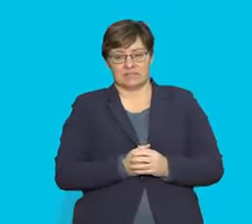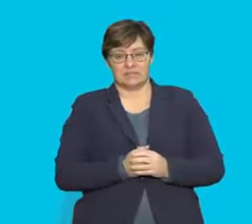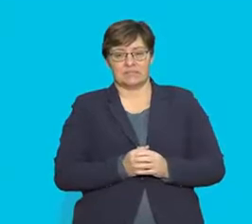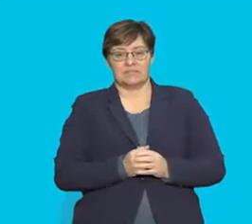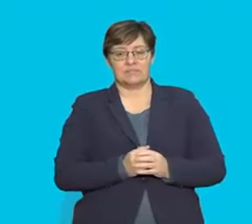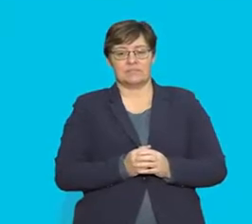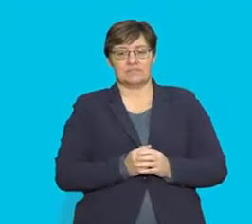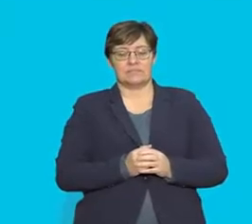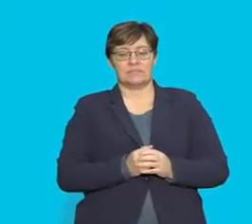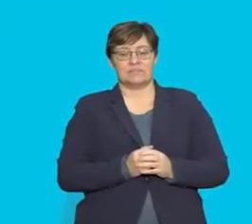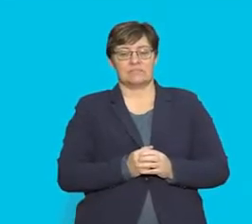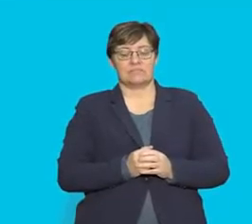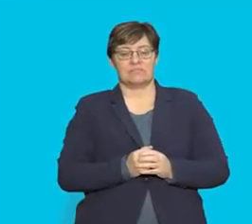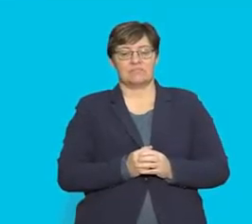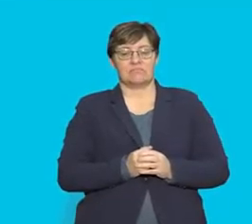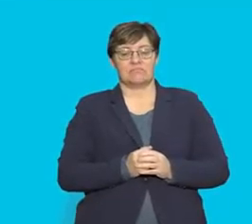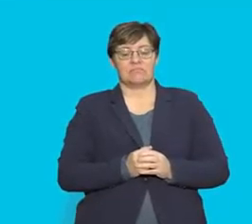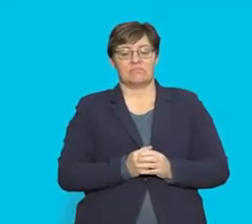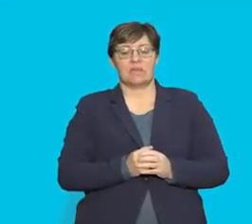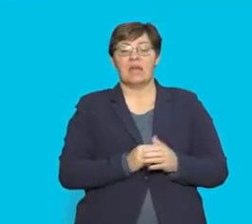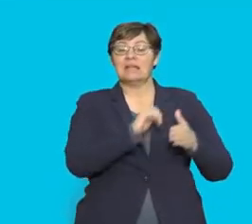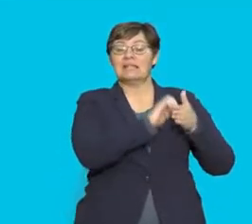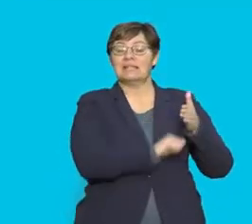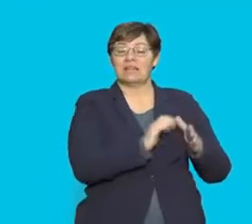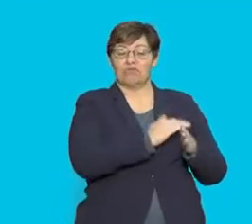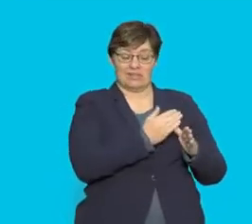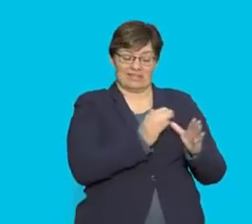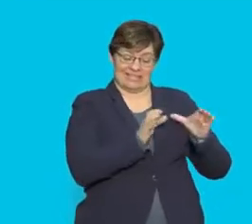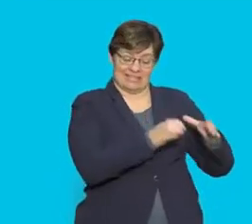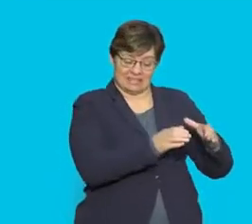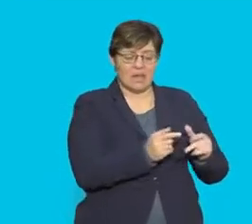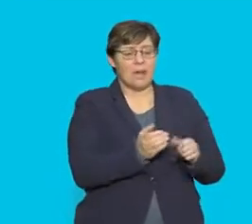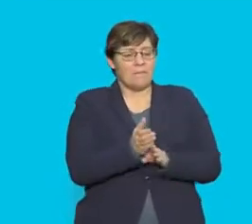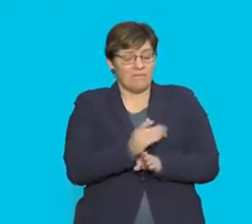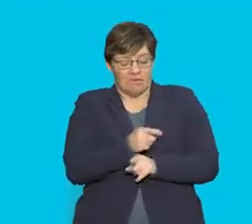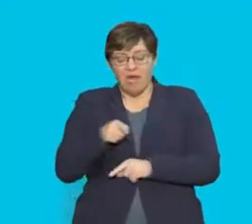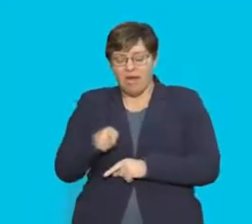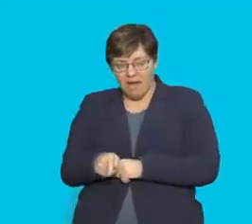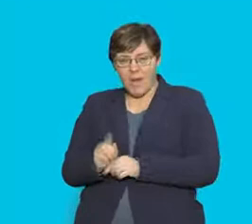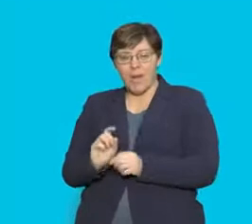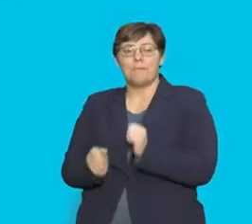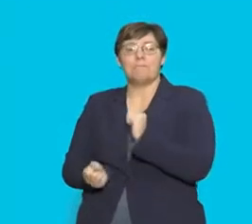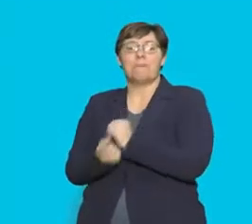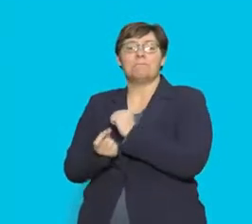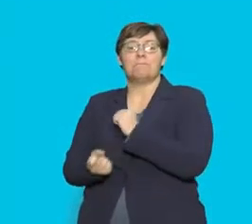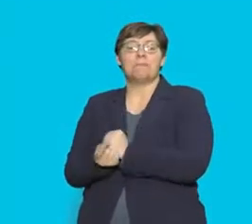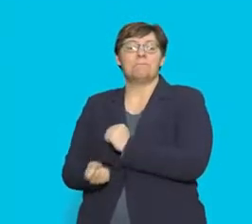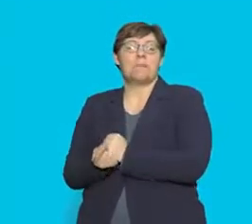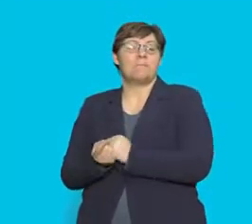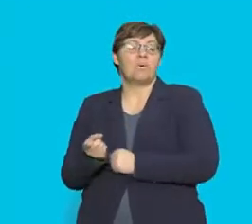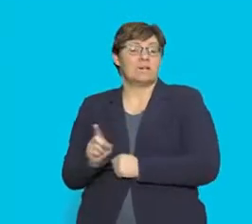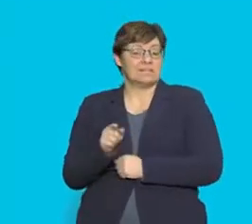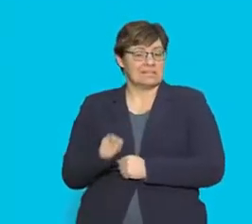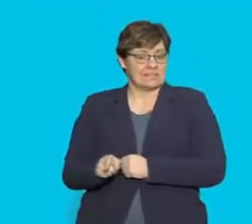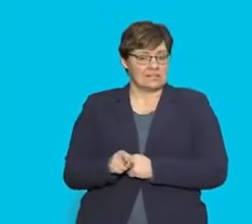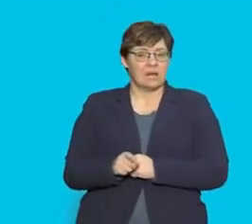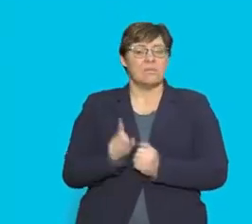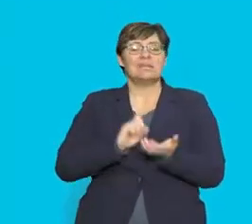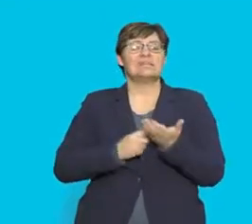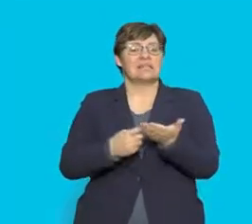Now, before we can even talk about the deductive reasoning, because this is going to be coming up a lot of times, we need to first